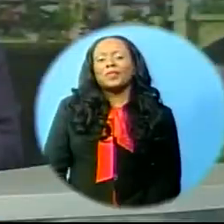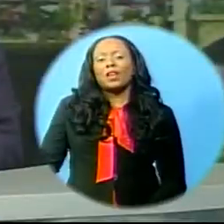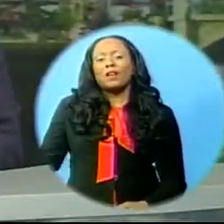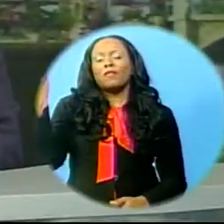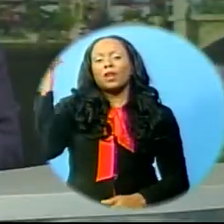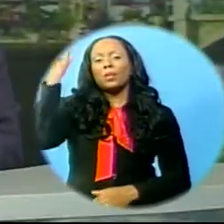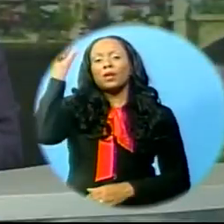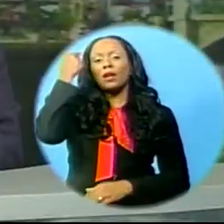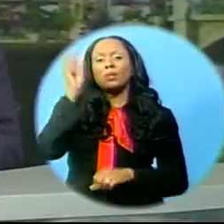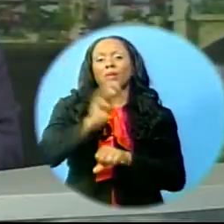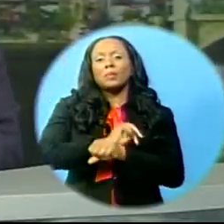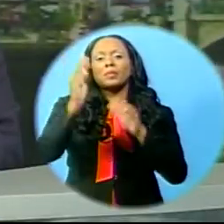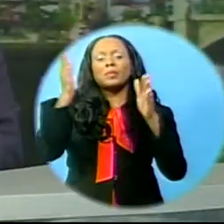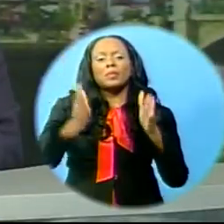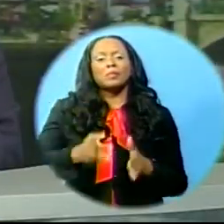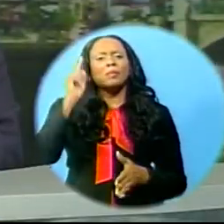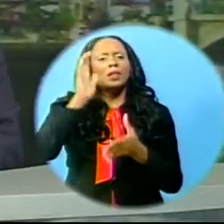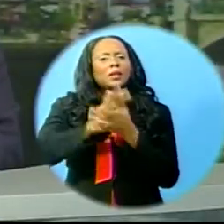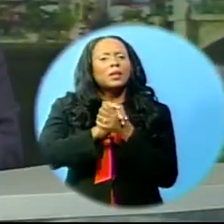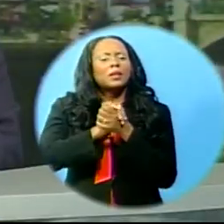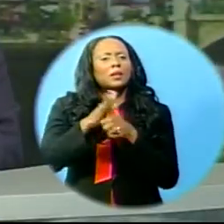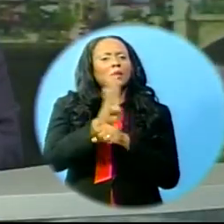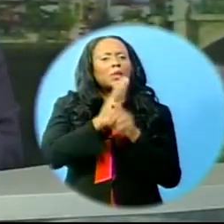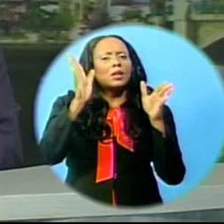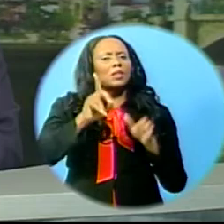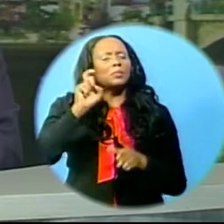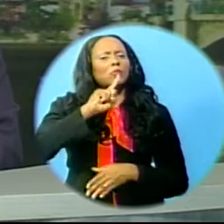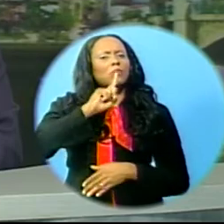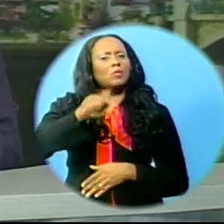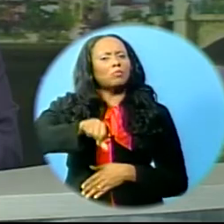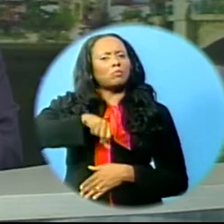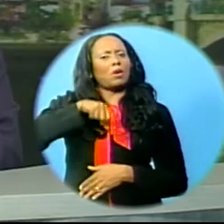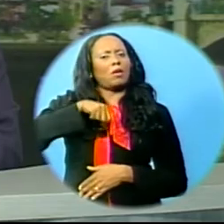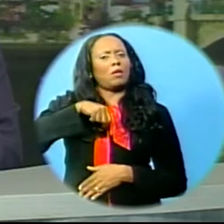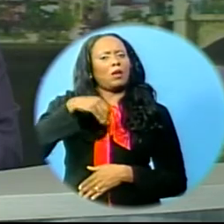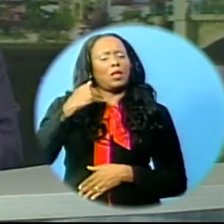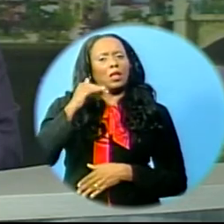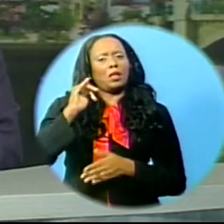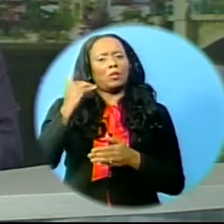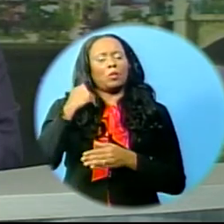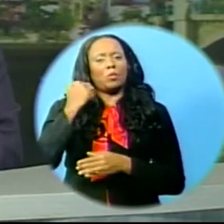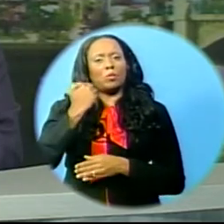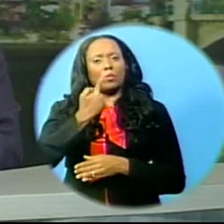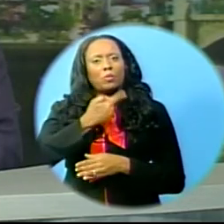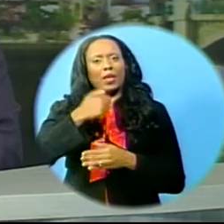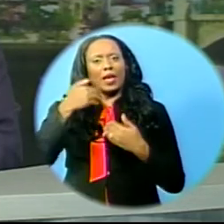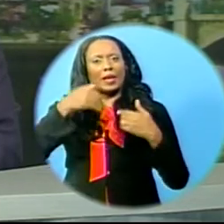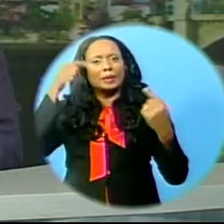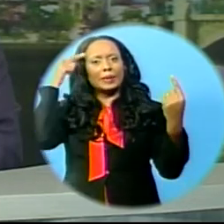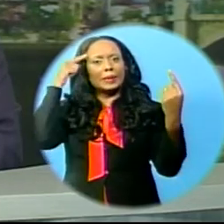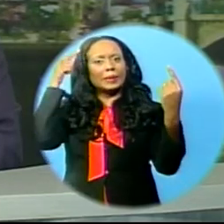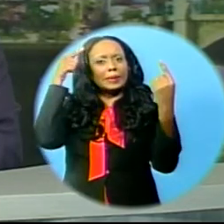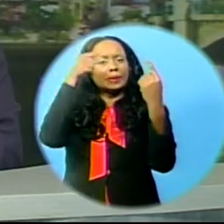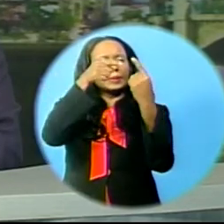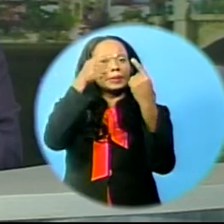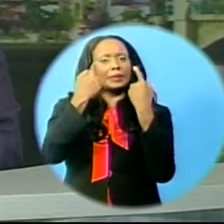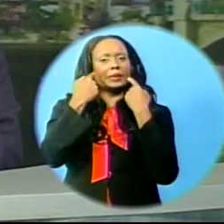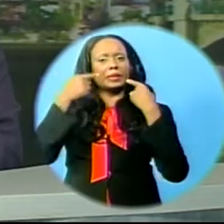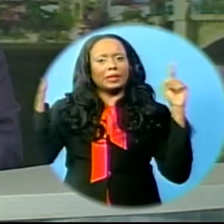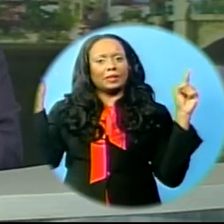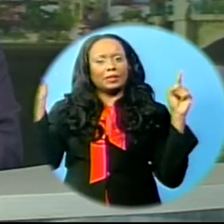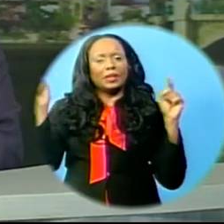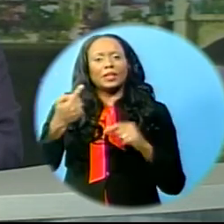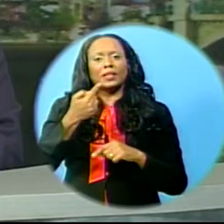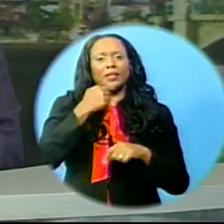A former government minister believes Barbadians should be proud this country has met the global hunger target. In addition to Barbados,